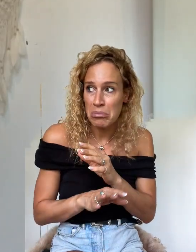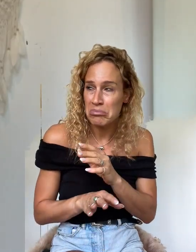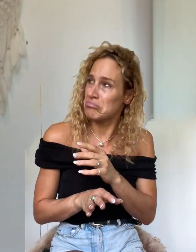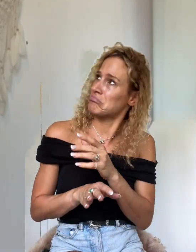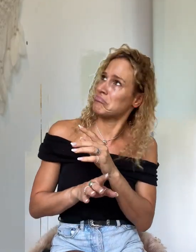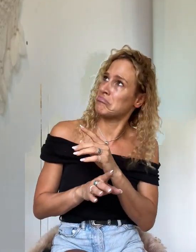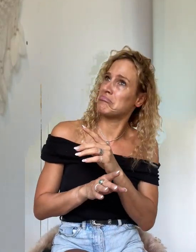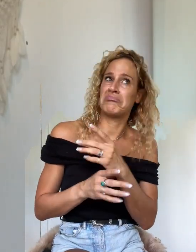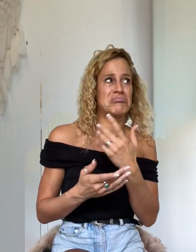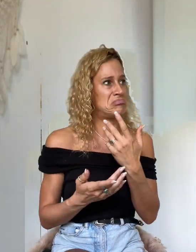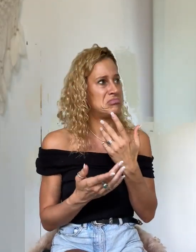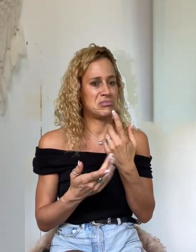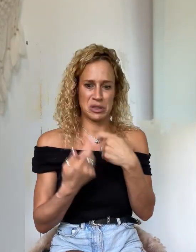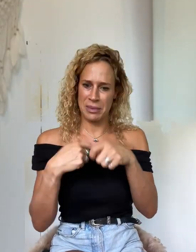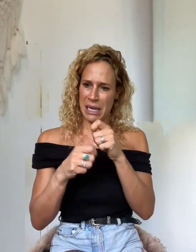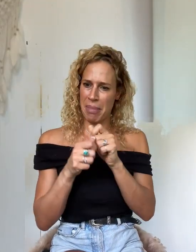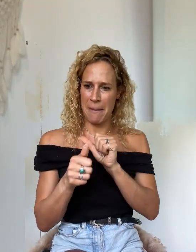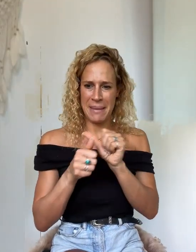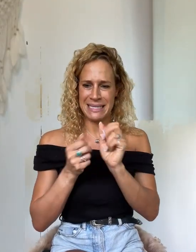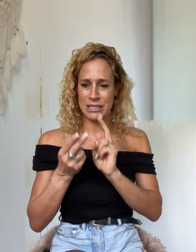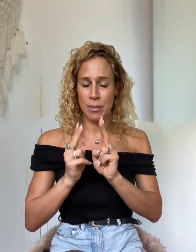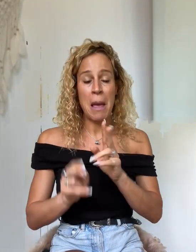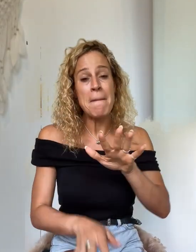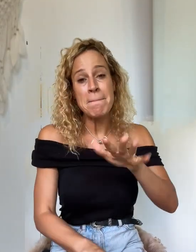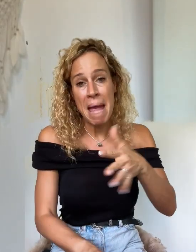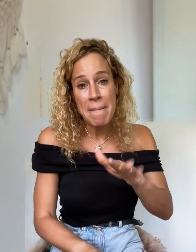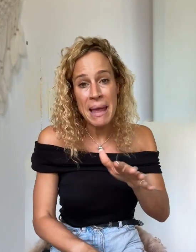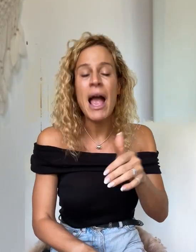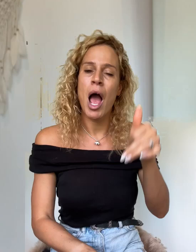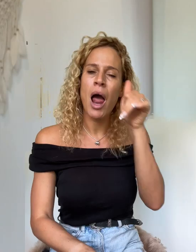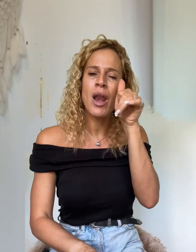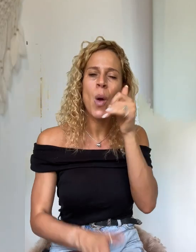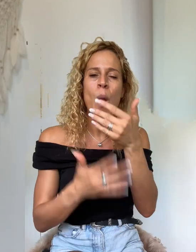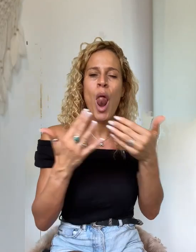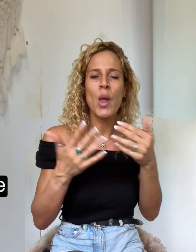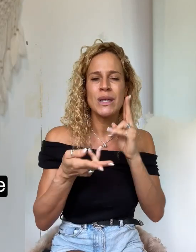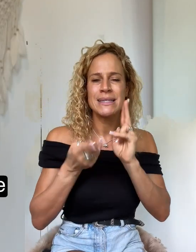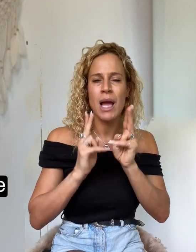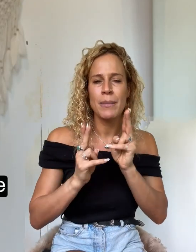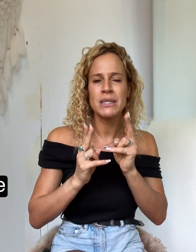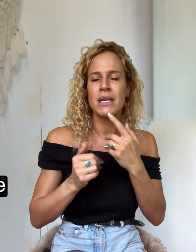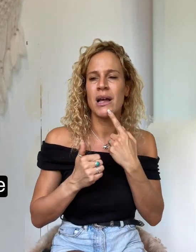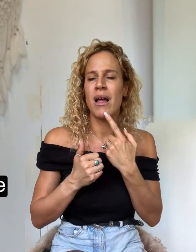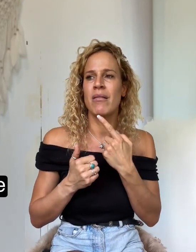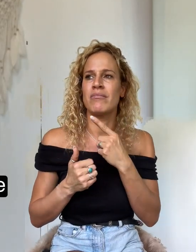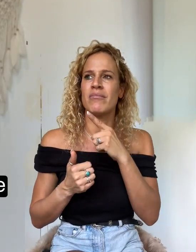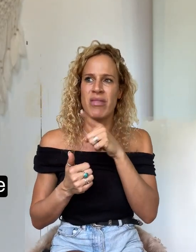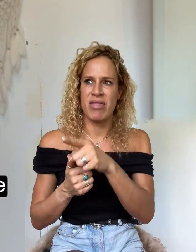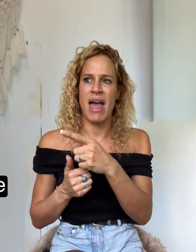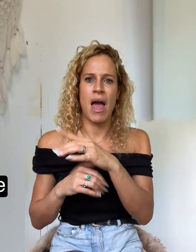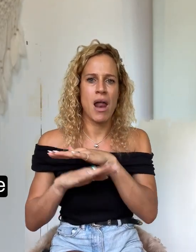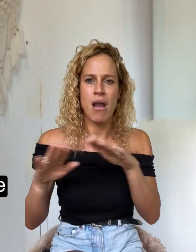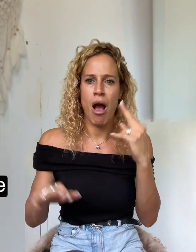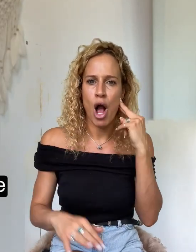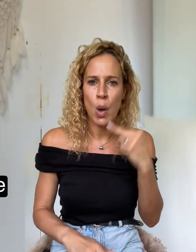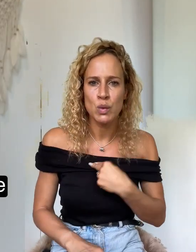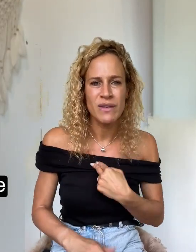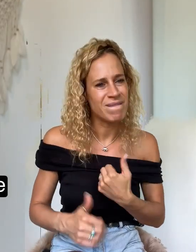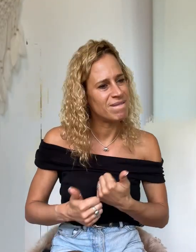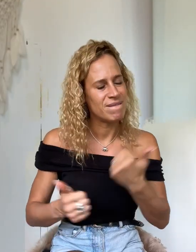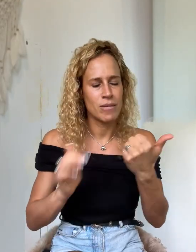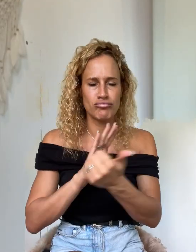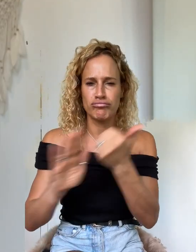It might be, because I know loads of good interpreters. that English is their second language, of